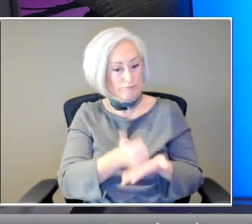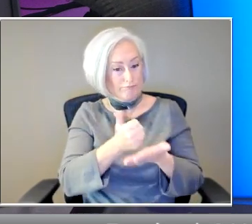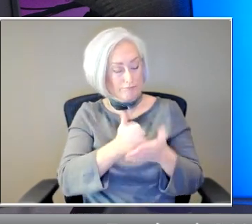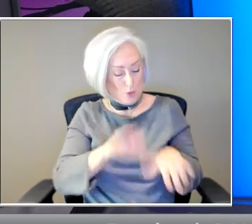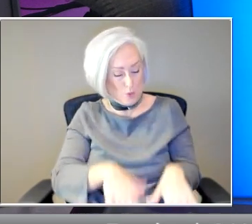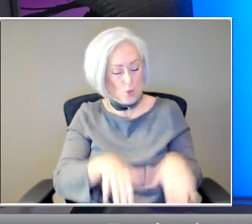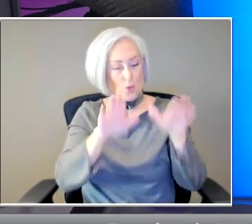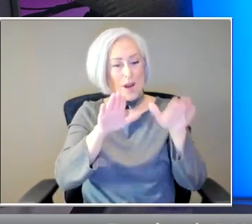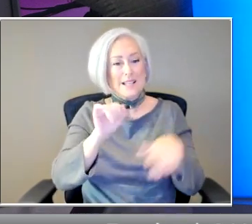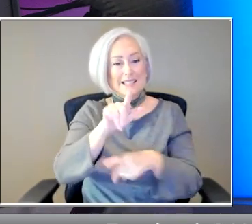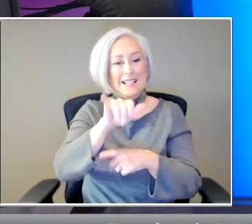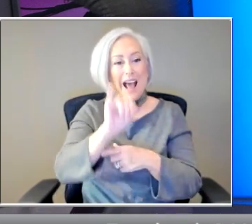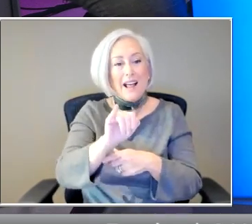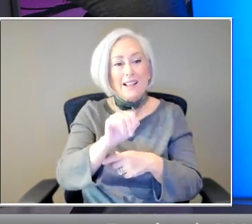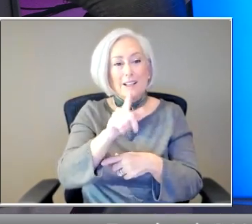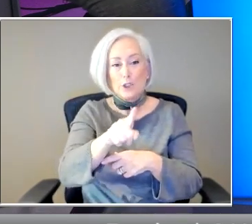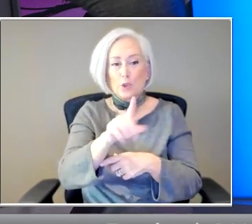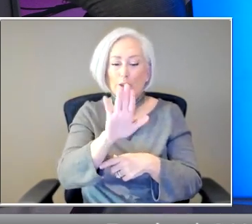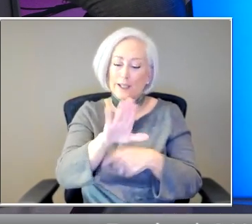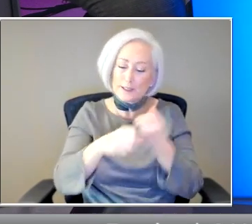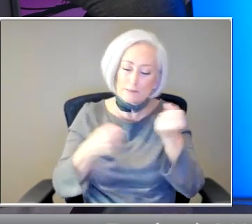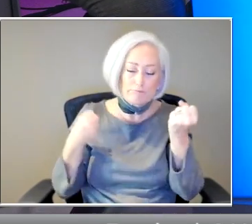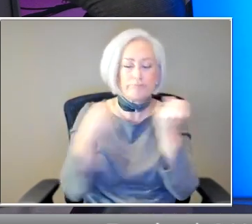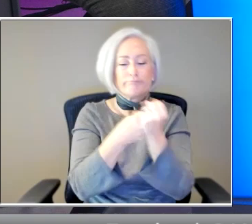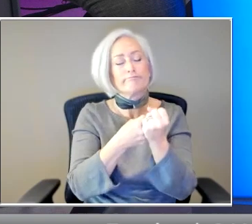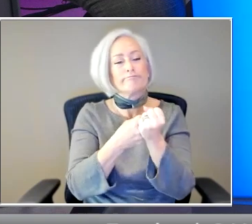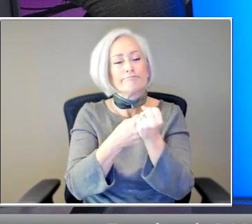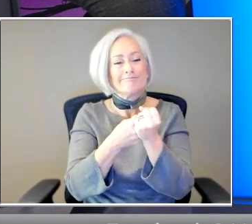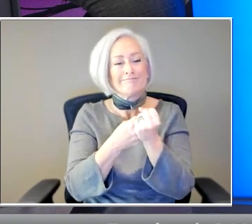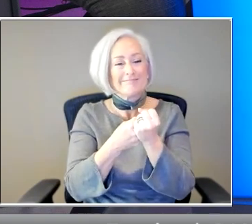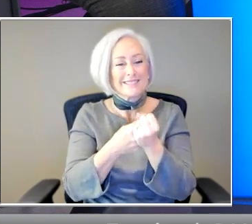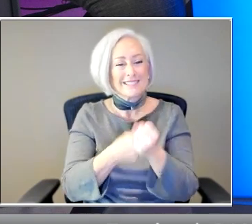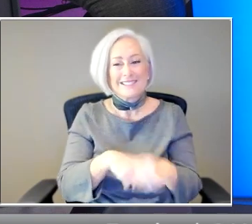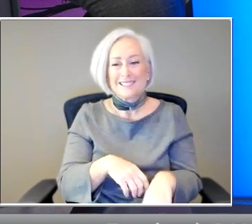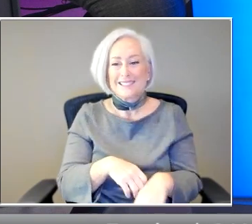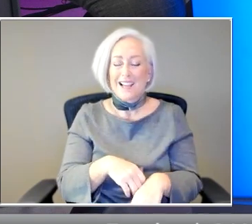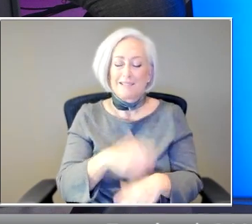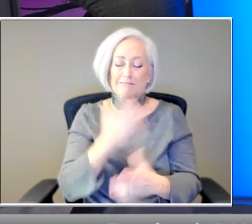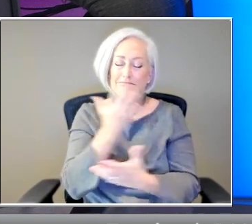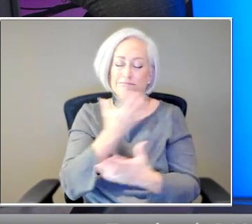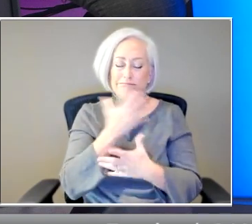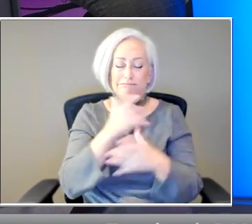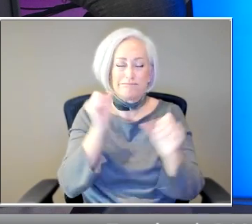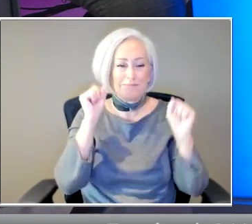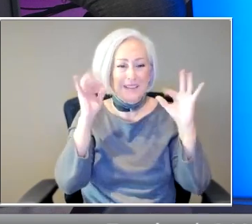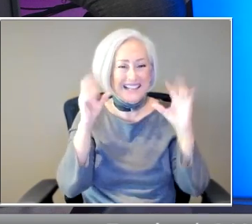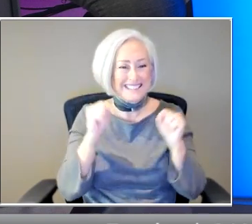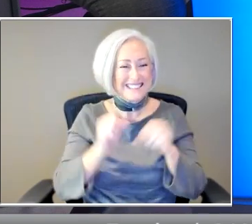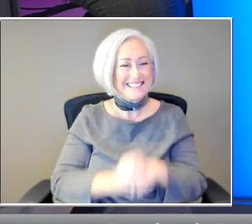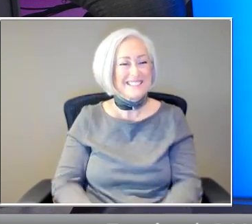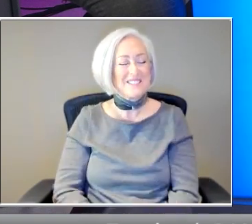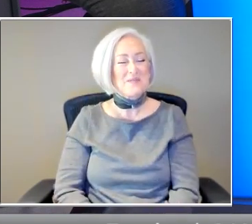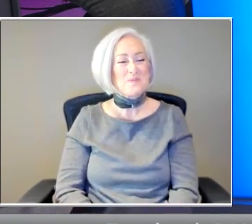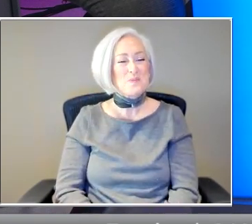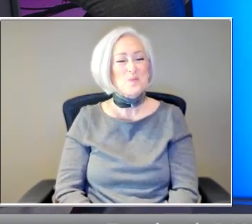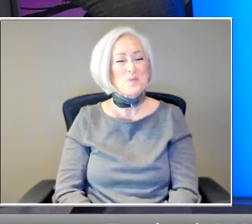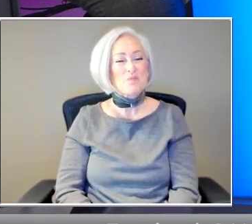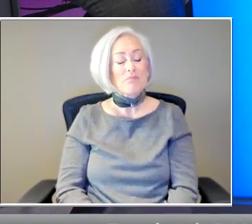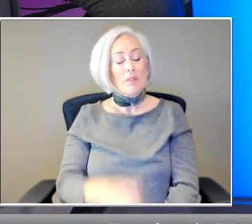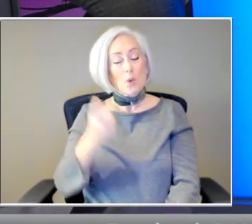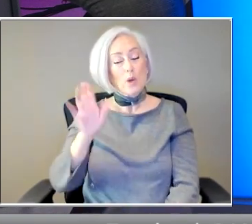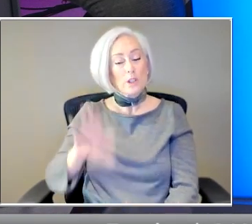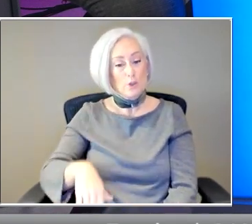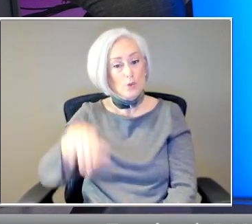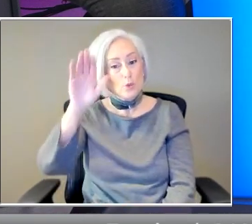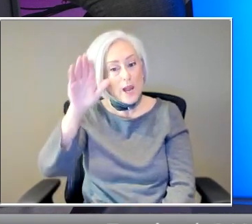rock. She says you are just her rock and her rock star. When you were raising her as a child, did